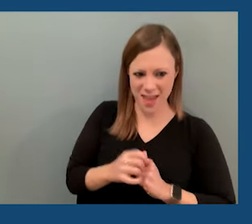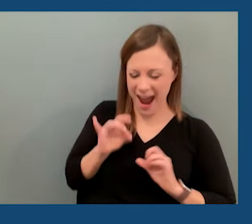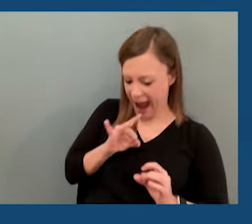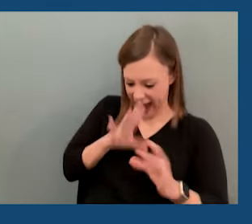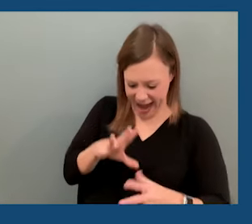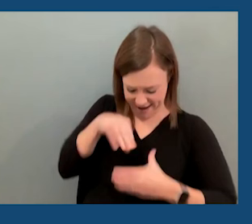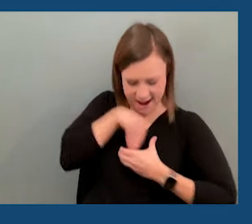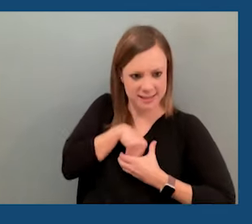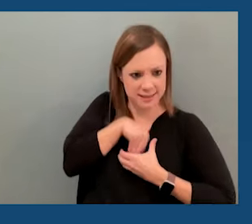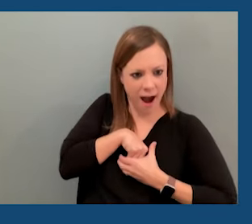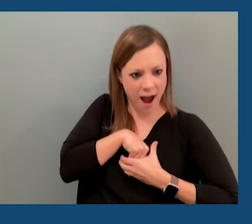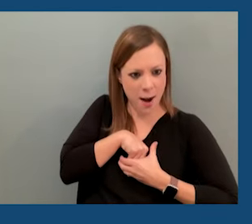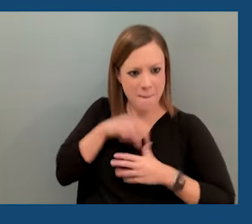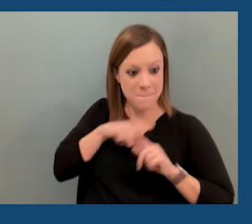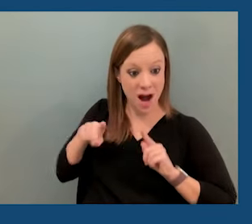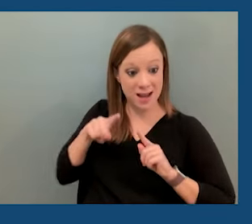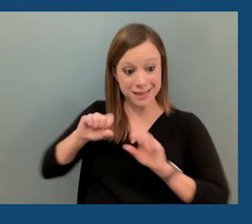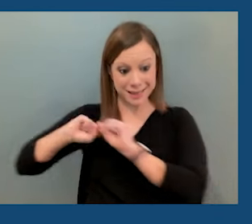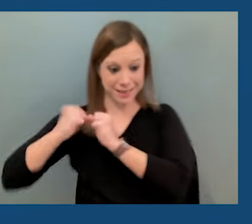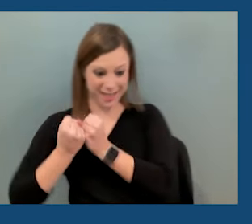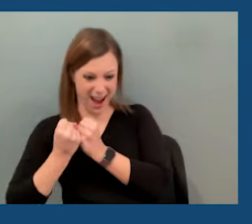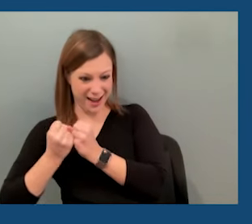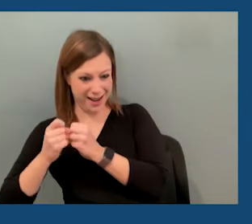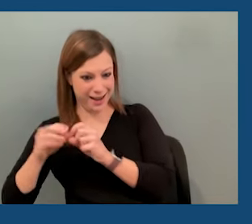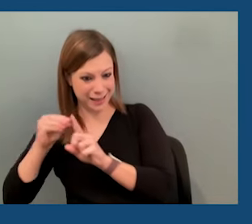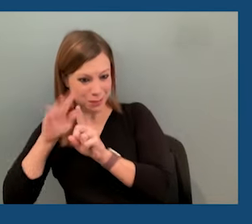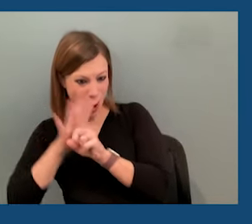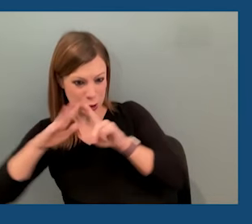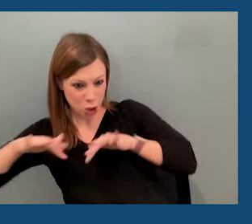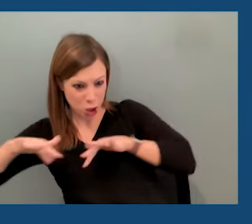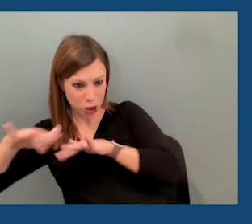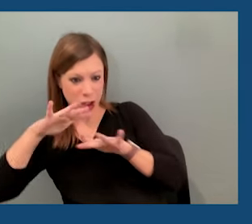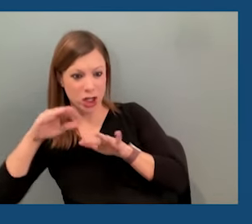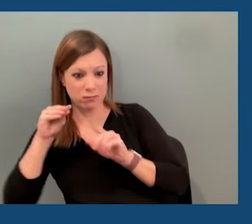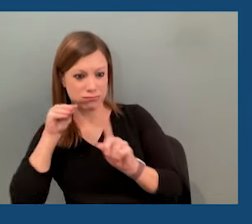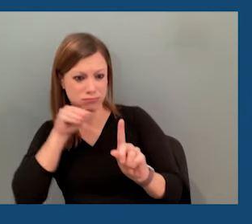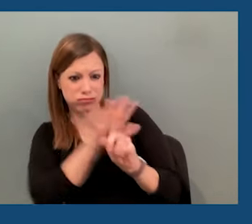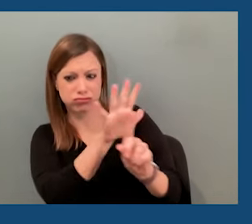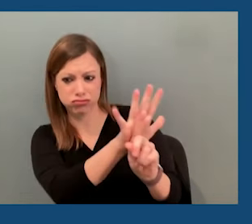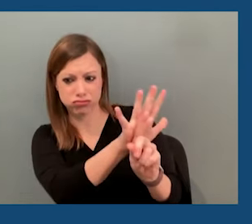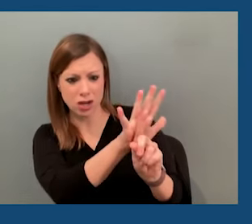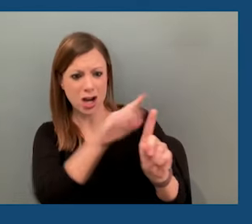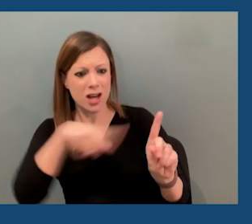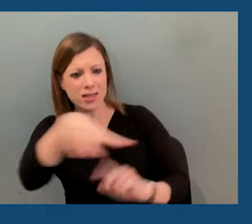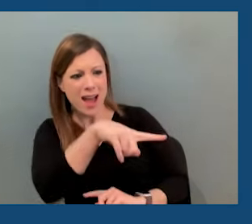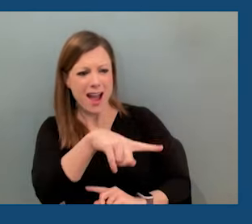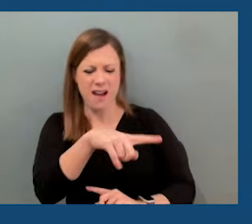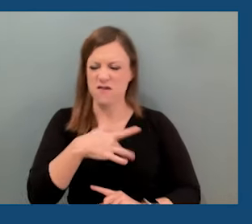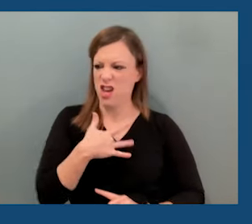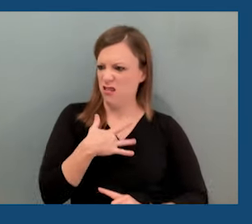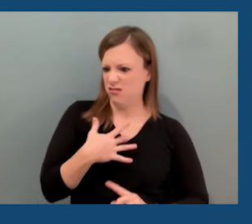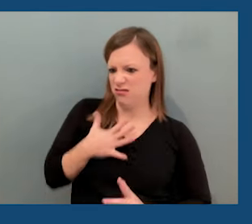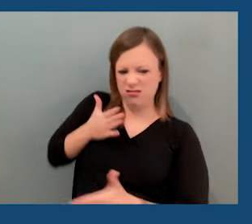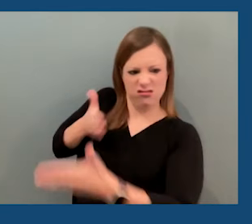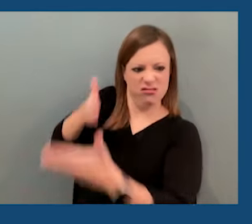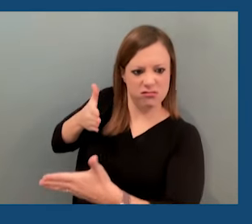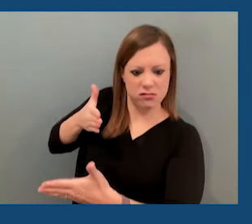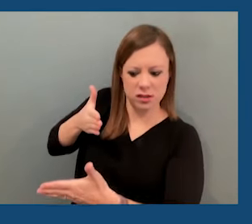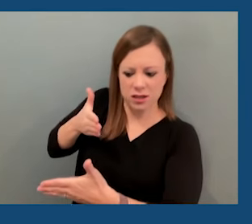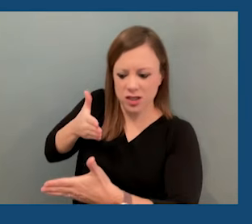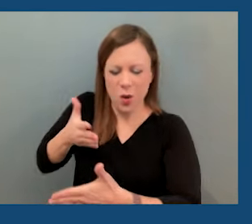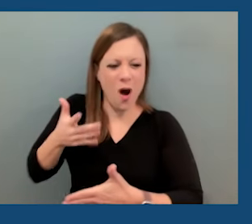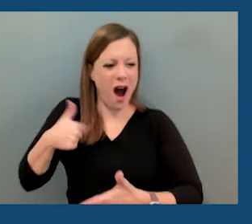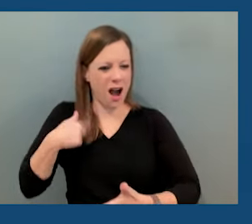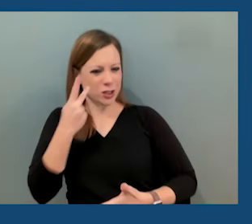from, we as a society have to make sure that it does not take hold of us, that we stand up and fight back. And I saw that on display in such a beautiful